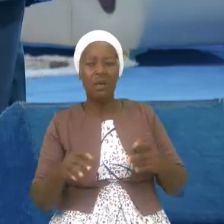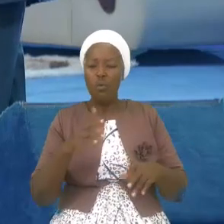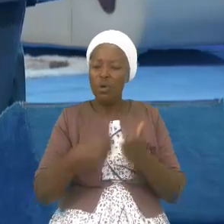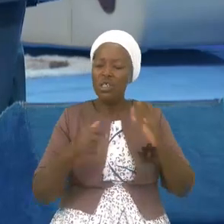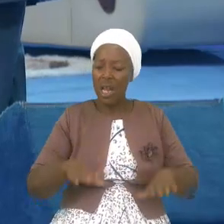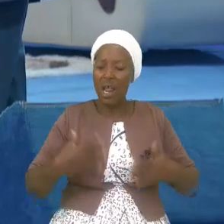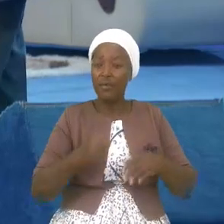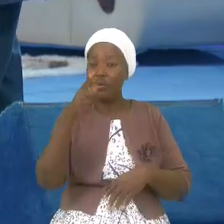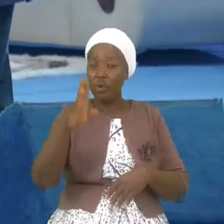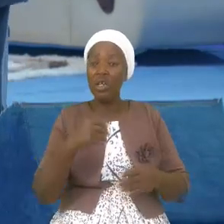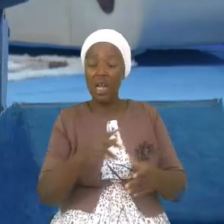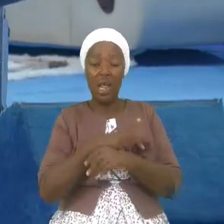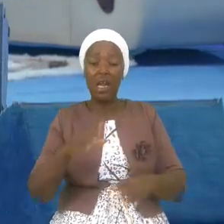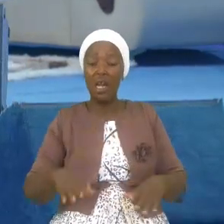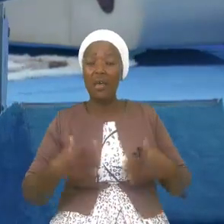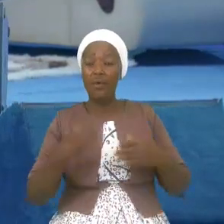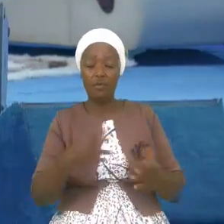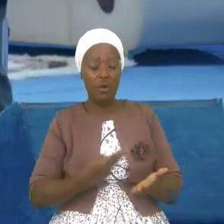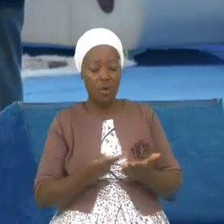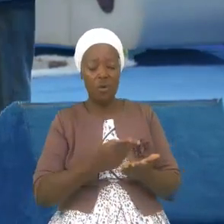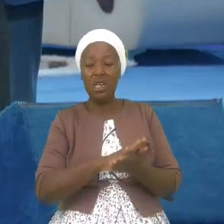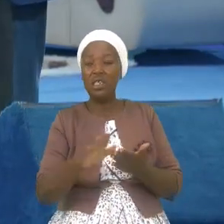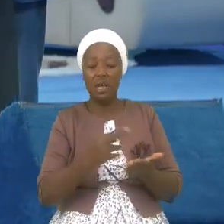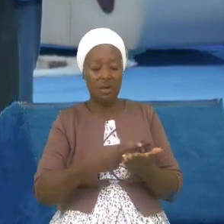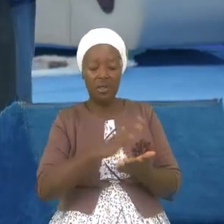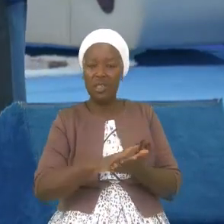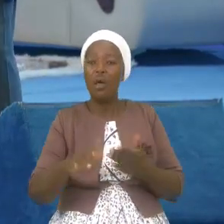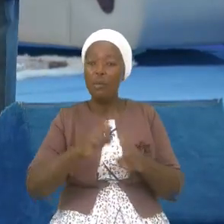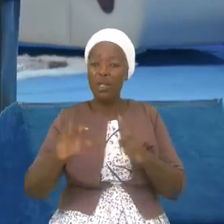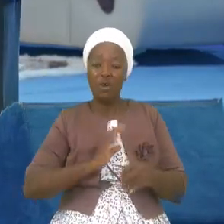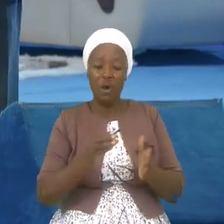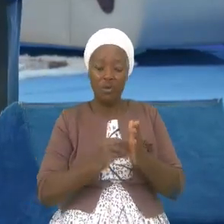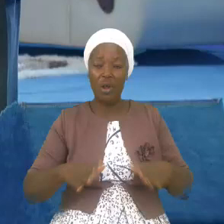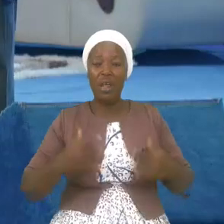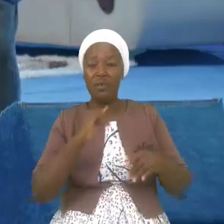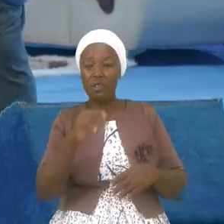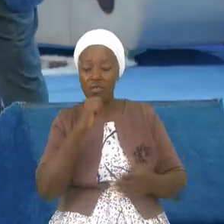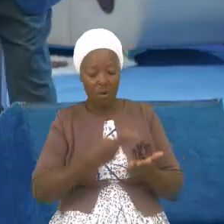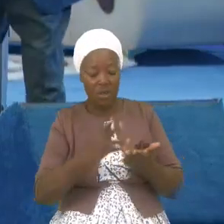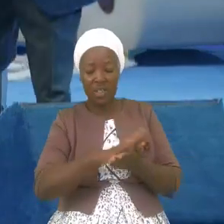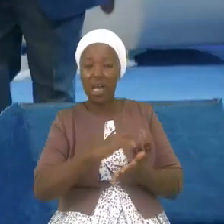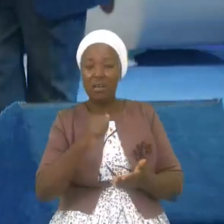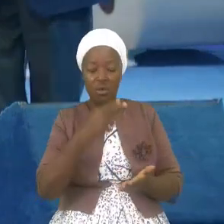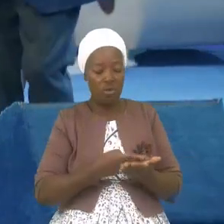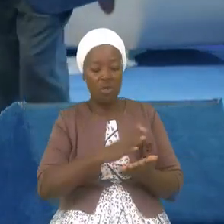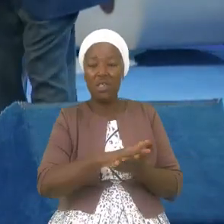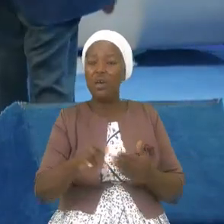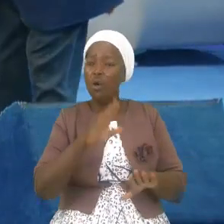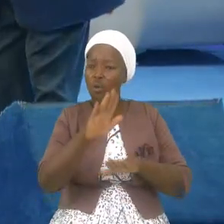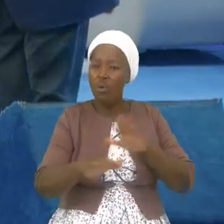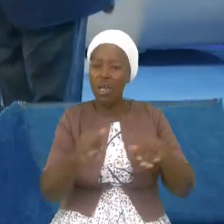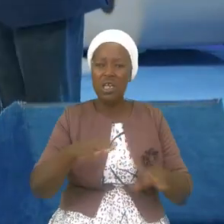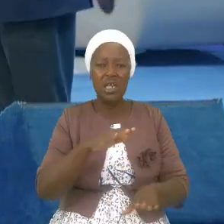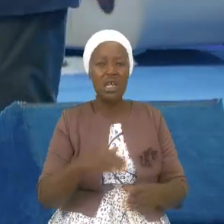Unrighteousness and unholiness, walking against, alienated and separated from the